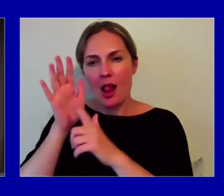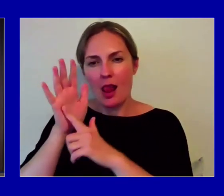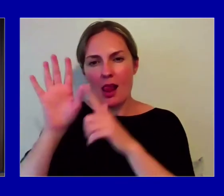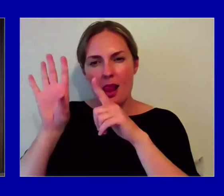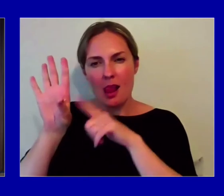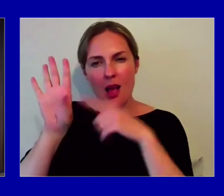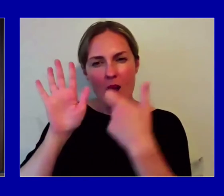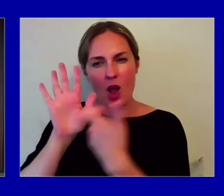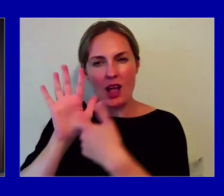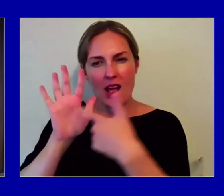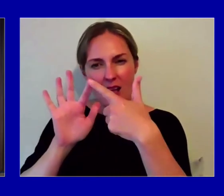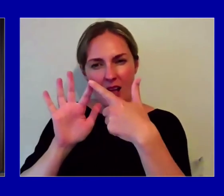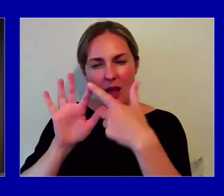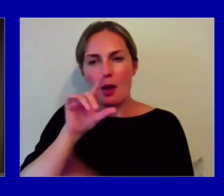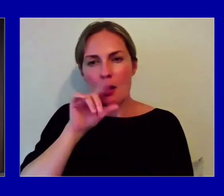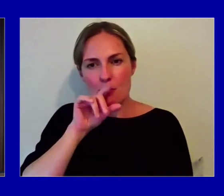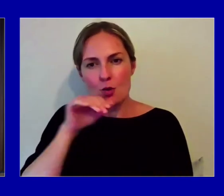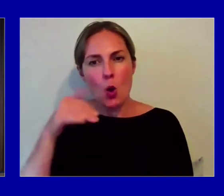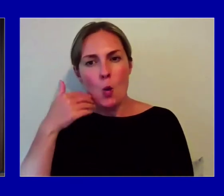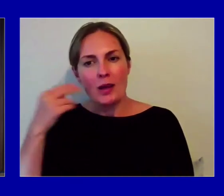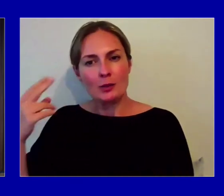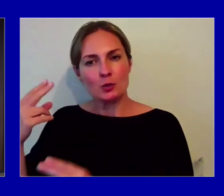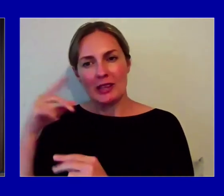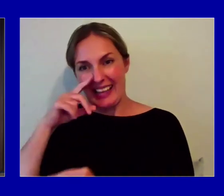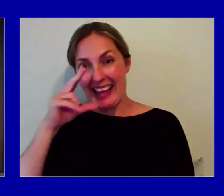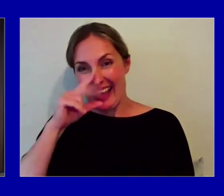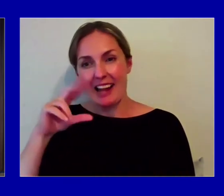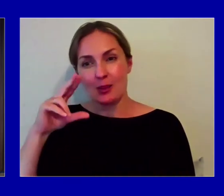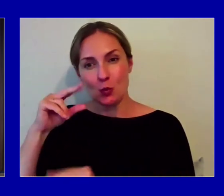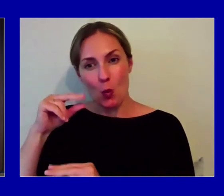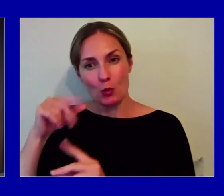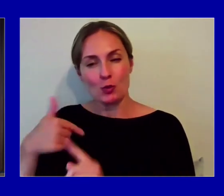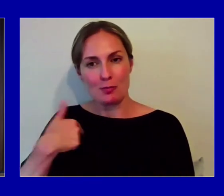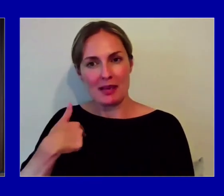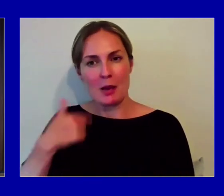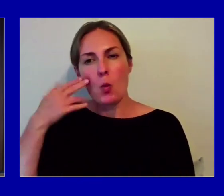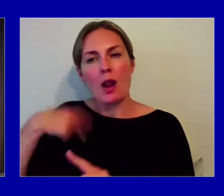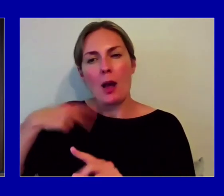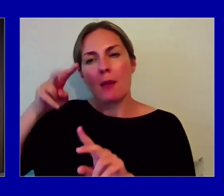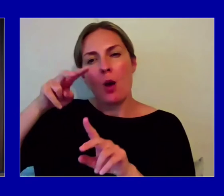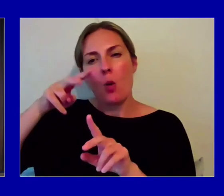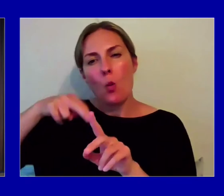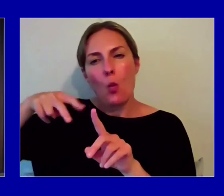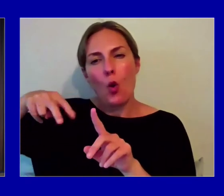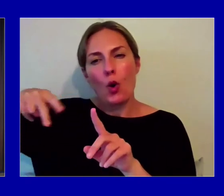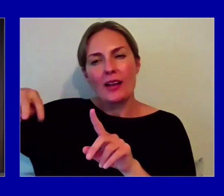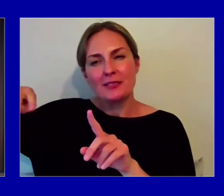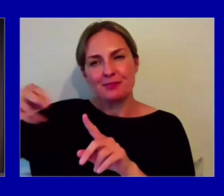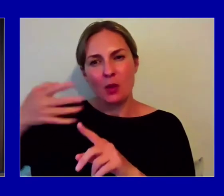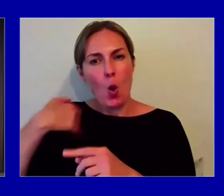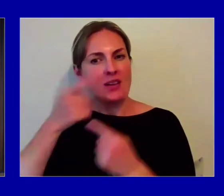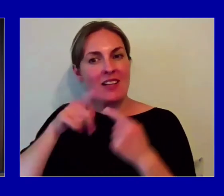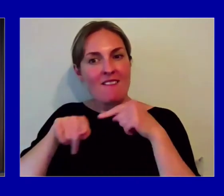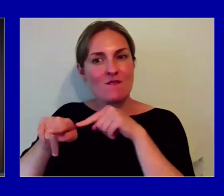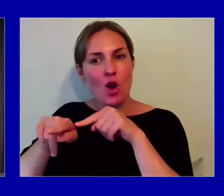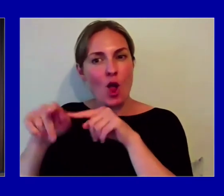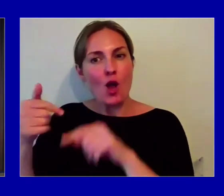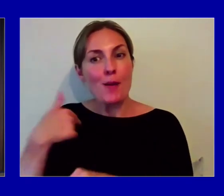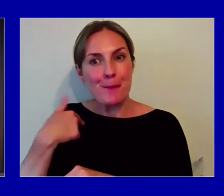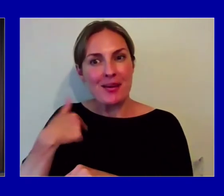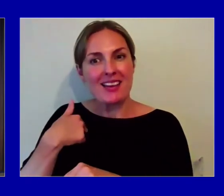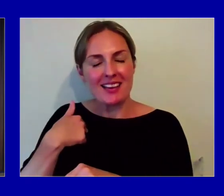property, which backs onto national park and I follow the waterways through there, I normally walk with a lyre bird following me around or flitting through the